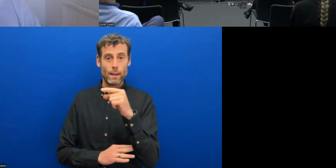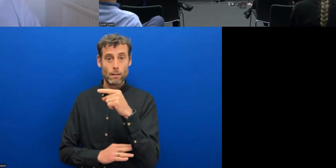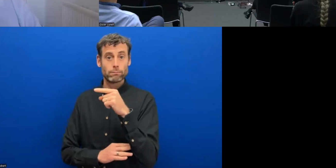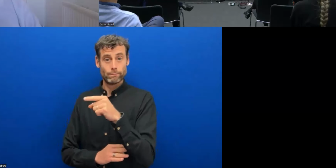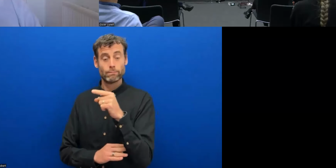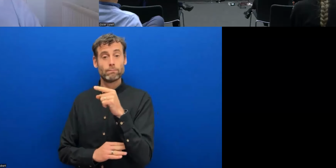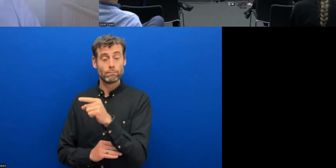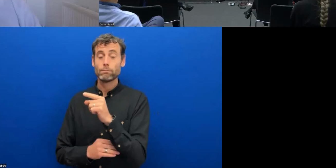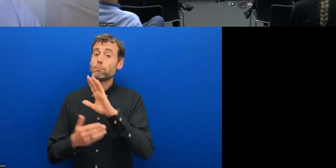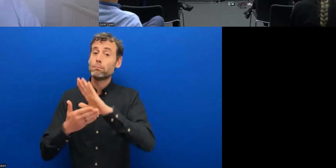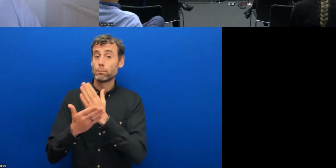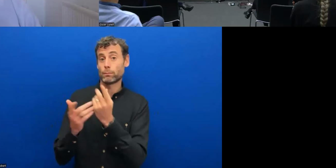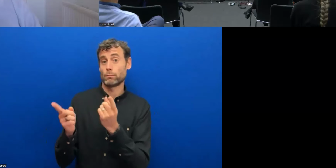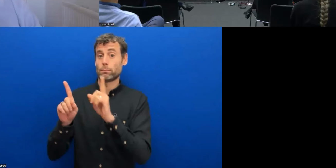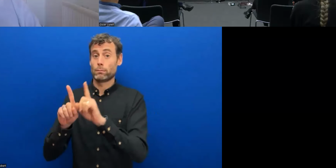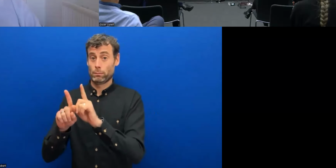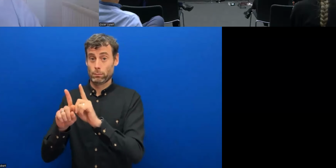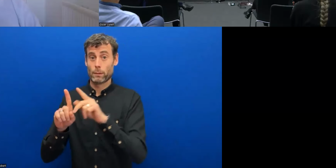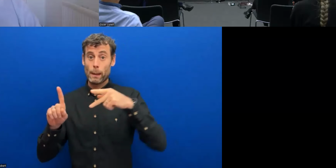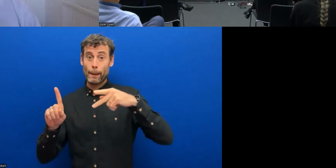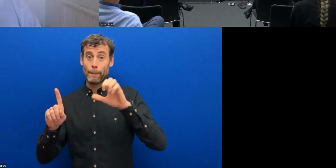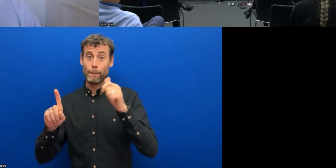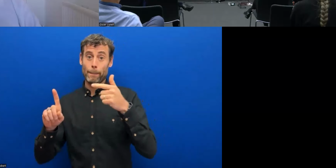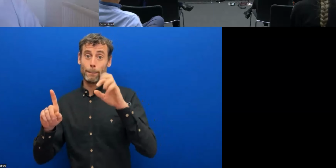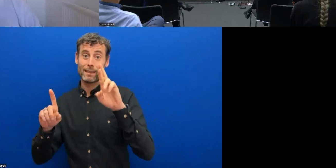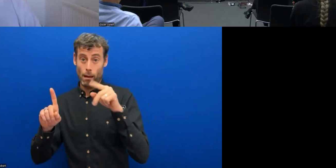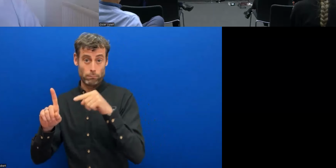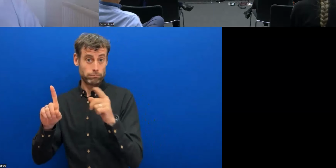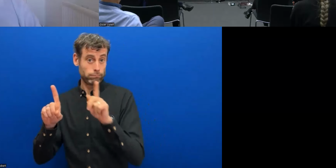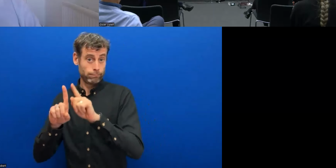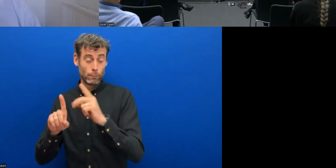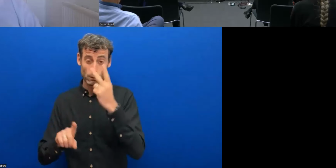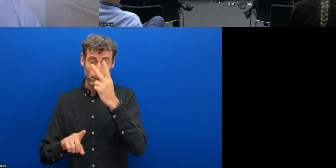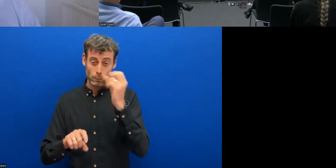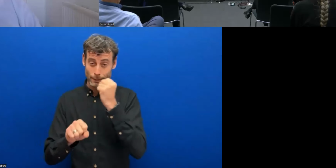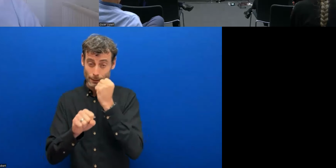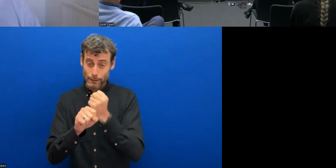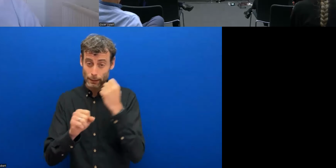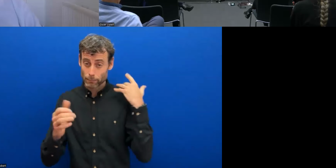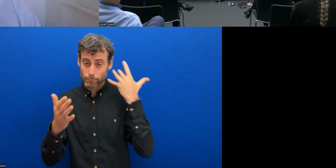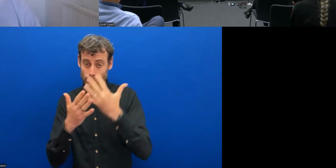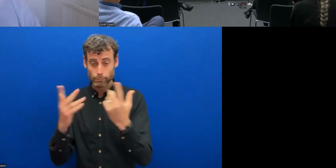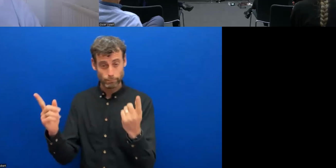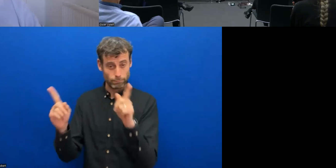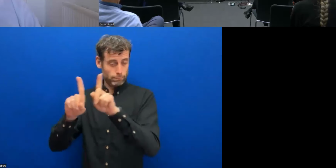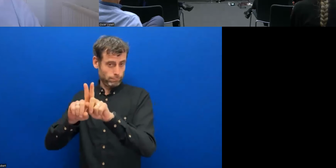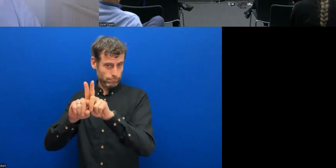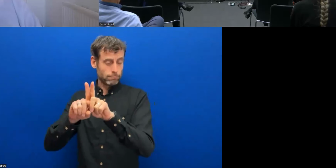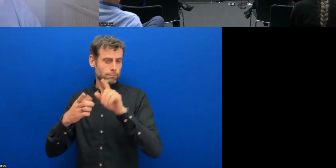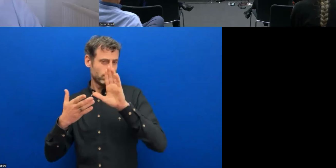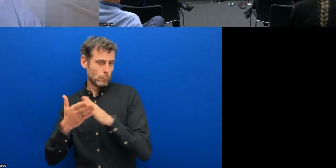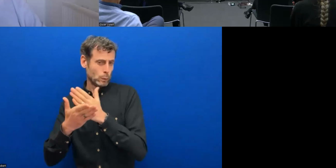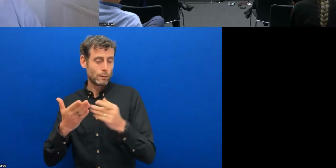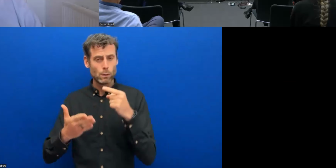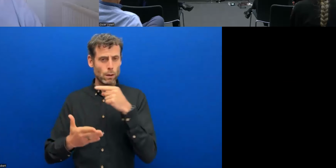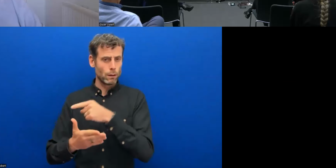20 years now. So, Peter, over those 20 years, you've become a kind of a pioneer in this area of performance